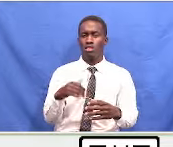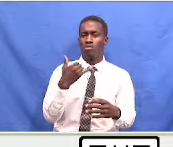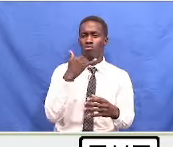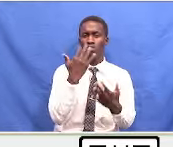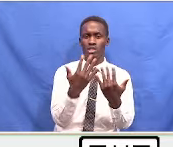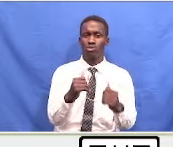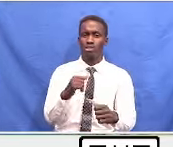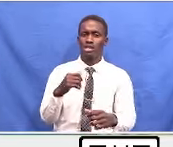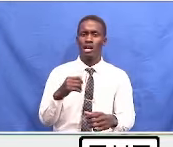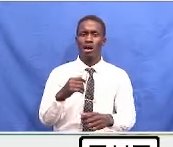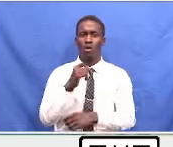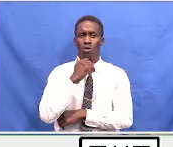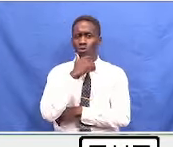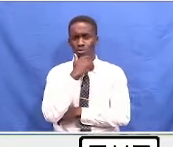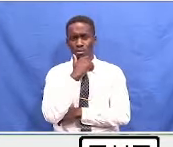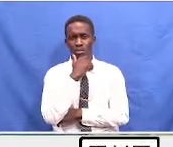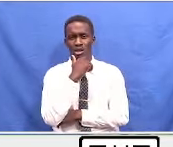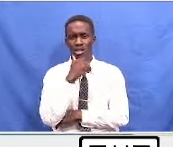in shock and grief.